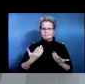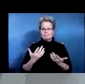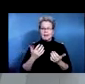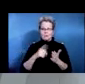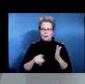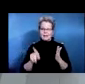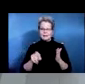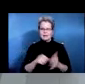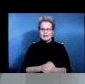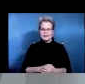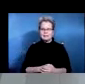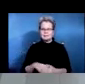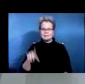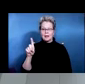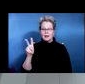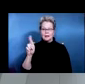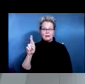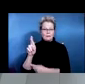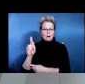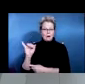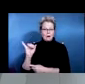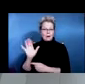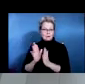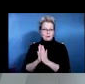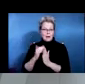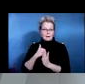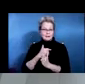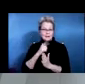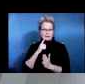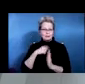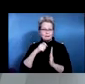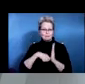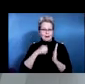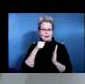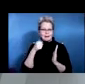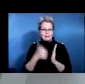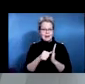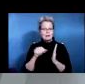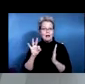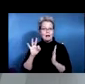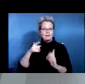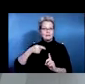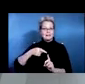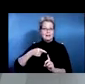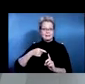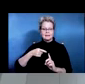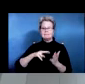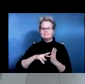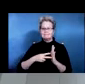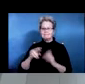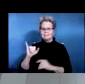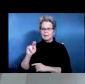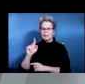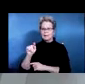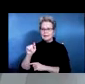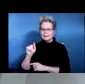DVR also asked us to provide a letter of intent from the employer indicating that we are hoping to